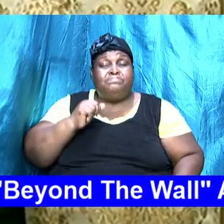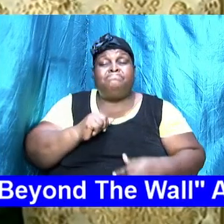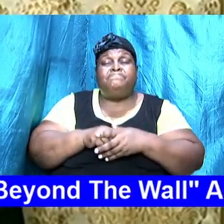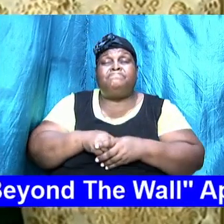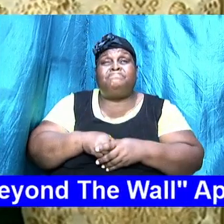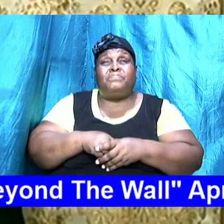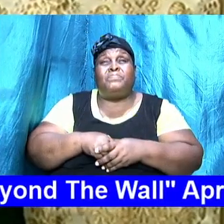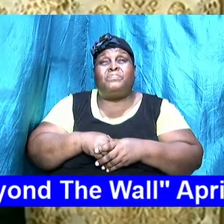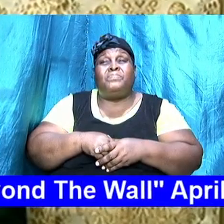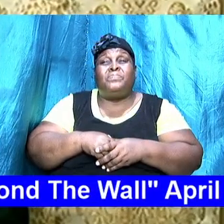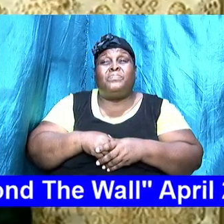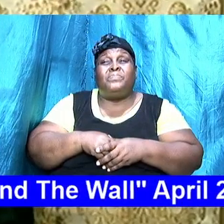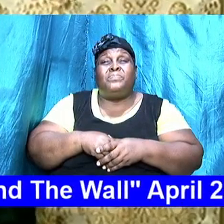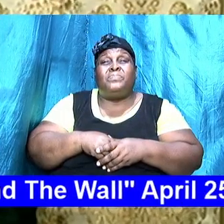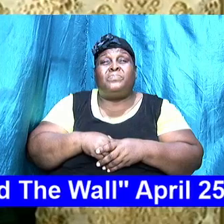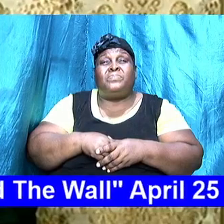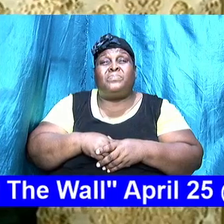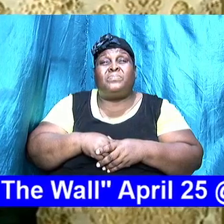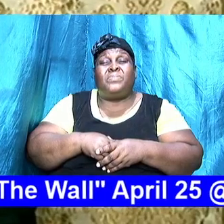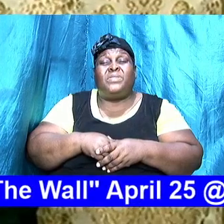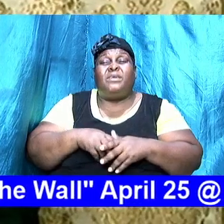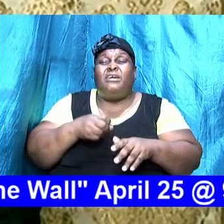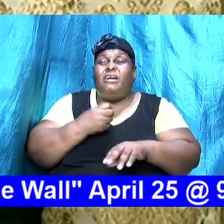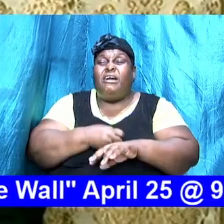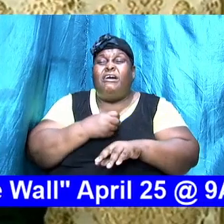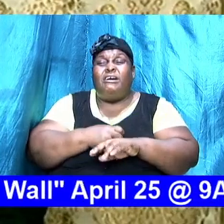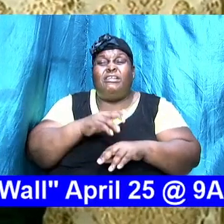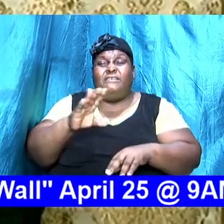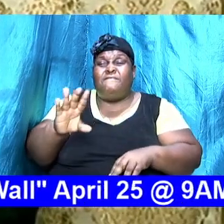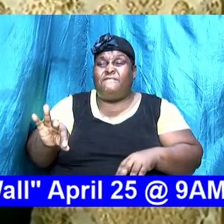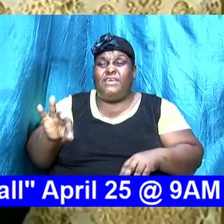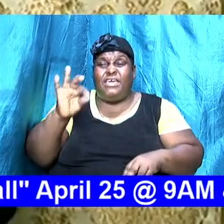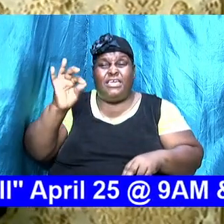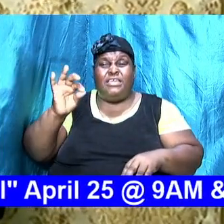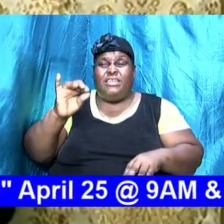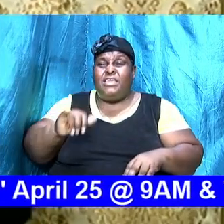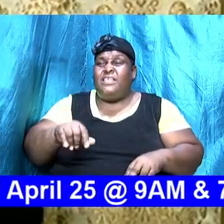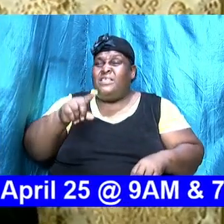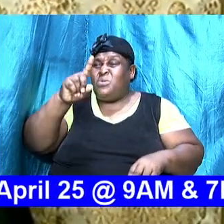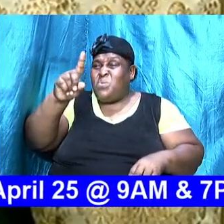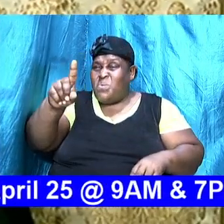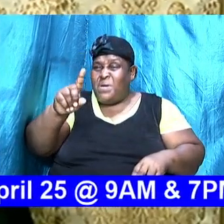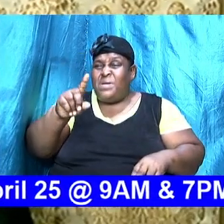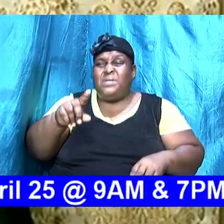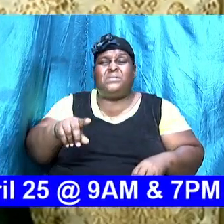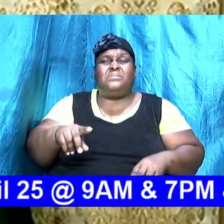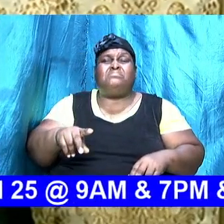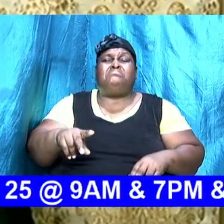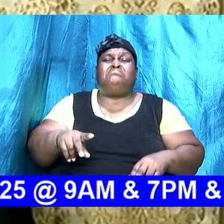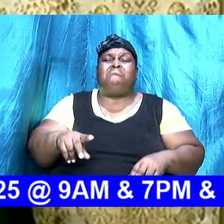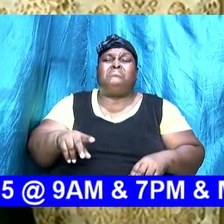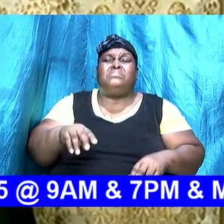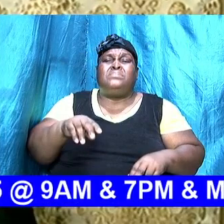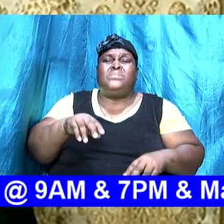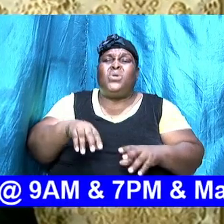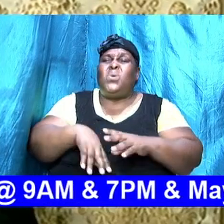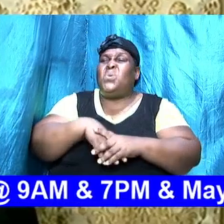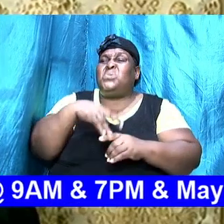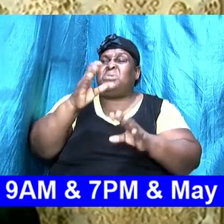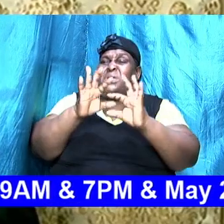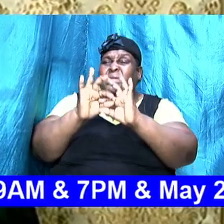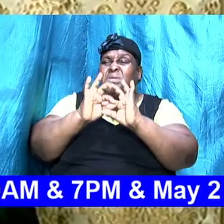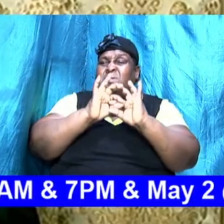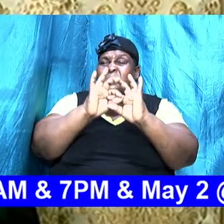that it is rare that one party out of the union would be